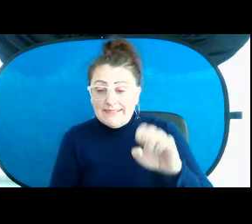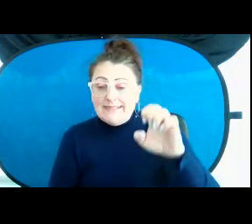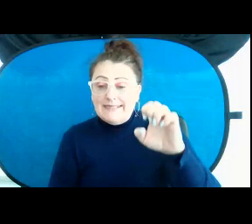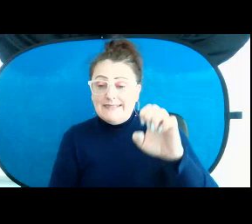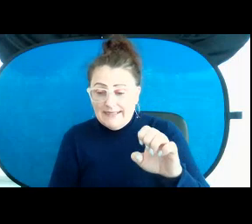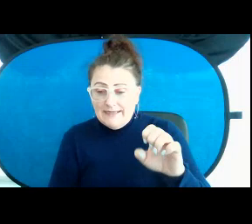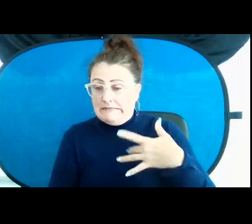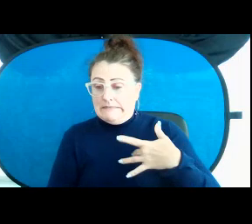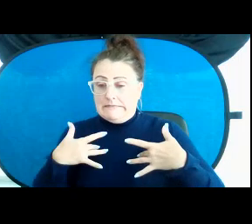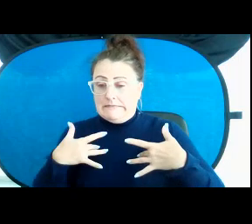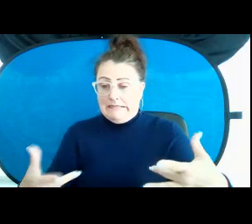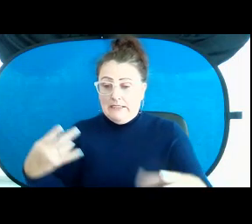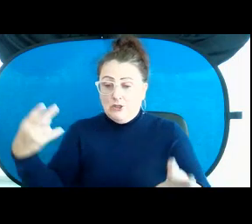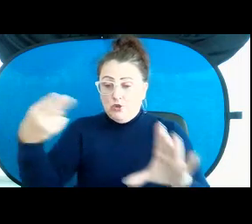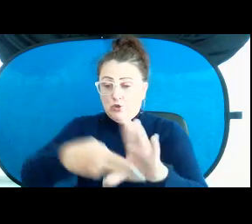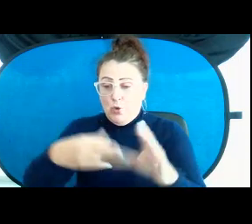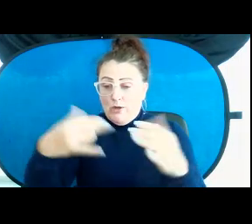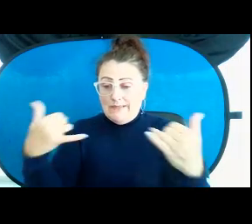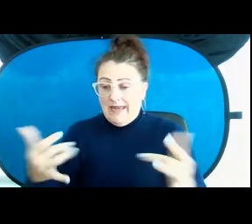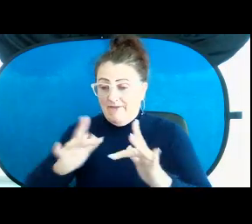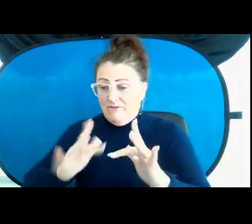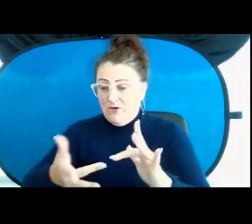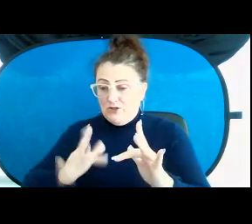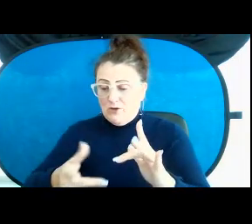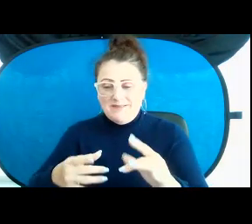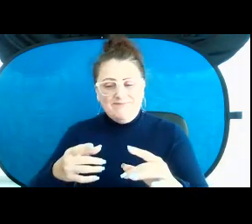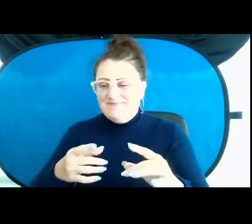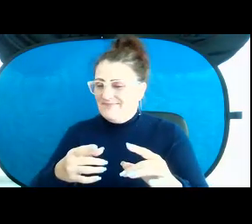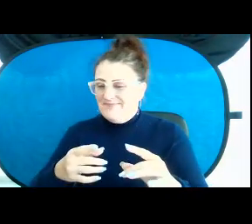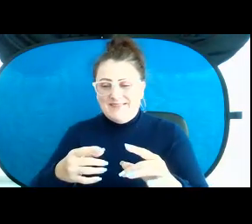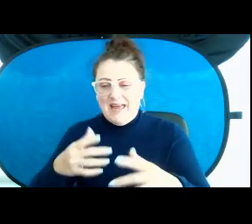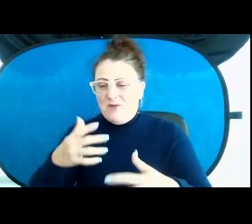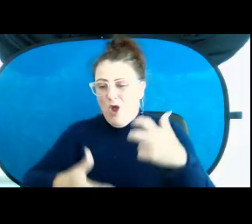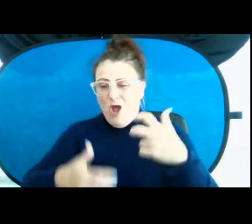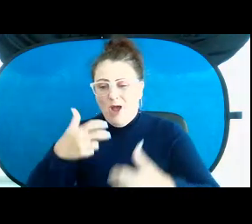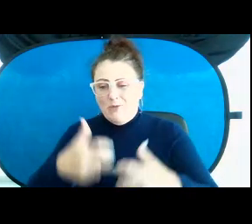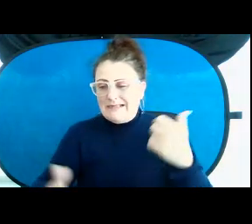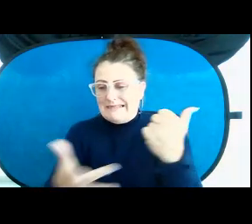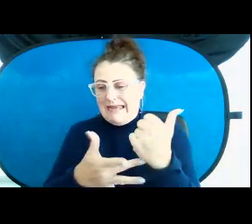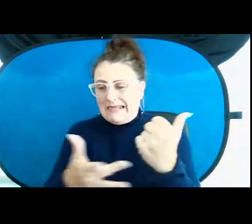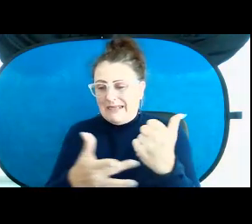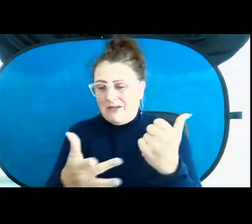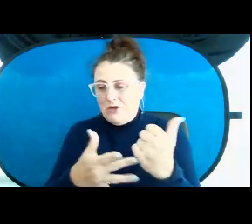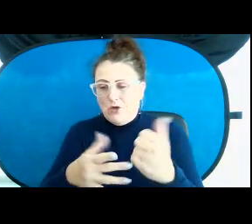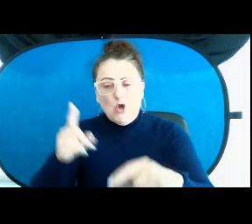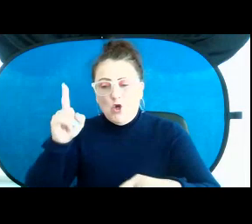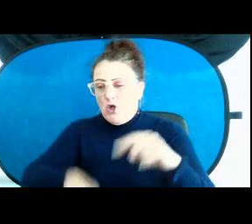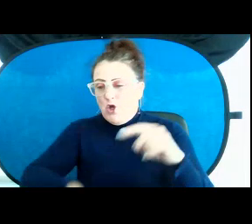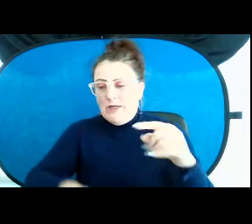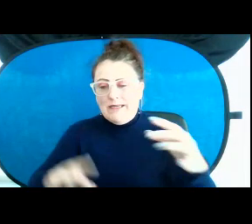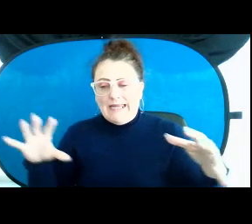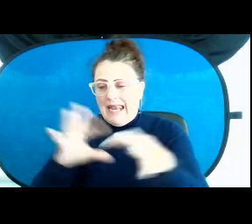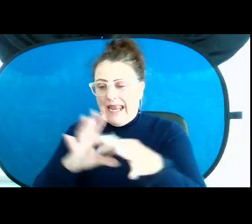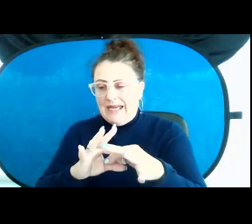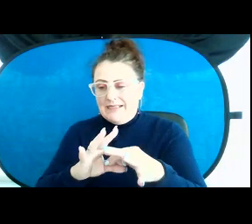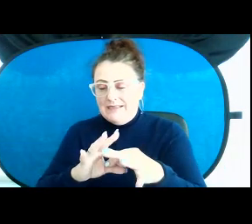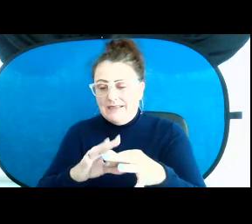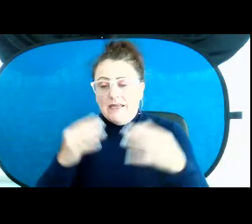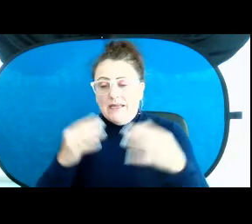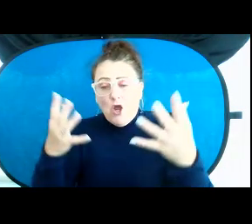join today's meeting virtually, but unfortunately he encountered some technical difficulties and was not able to log on, but wanted to